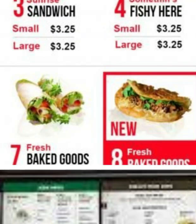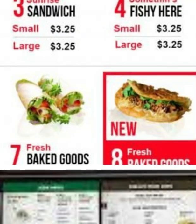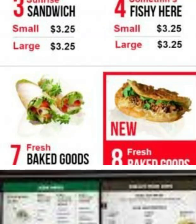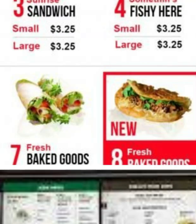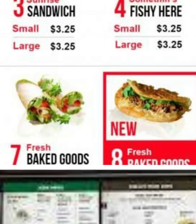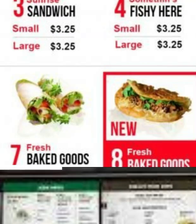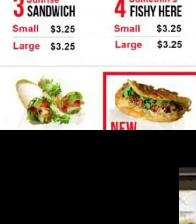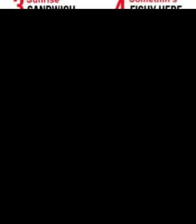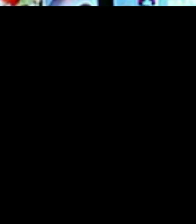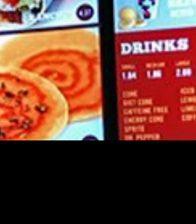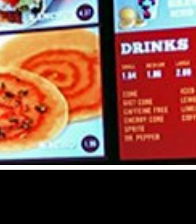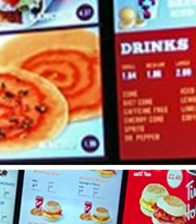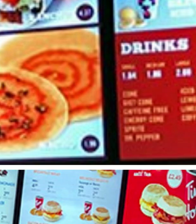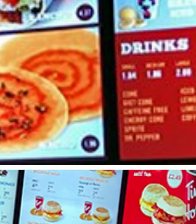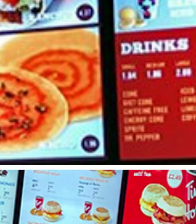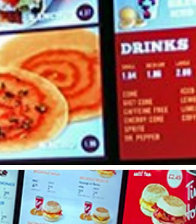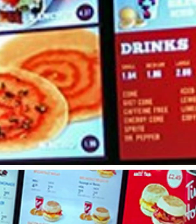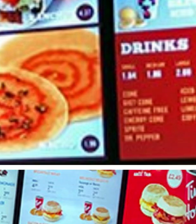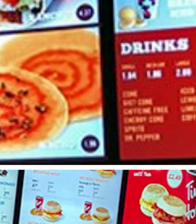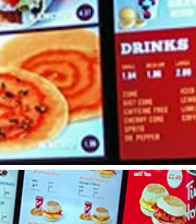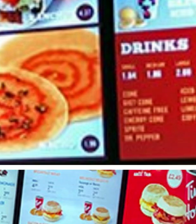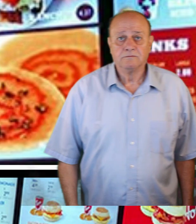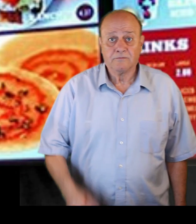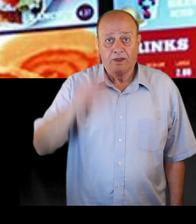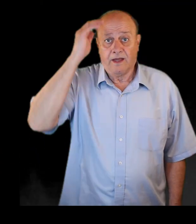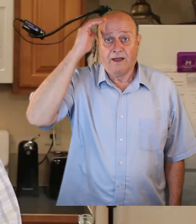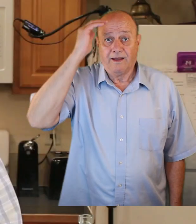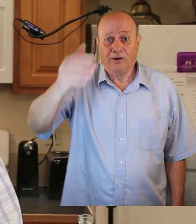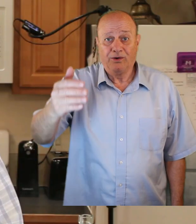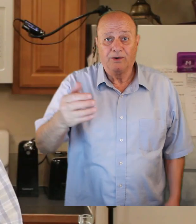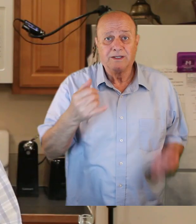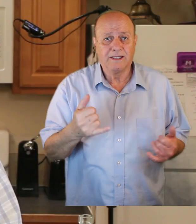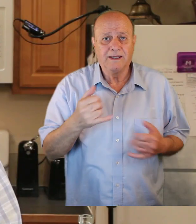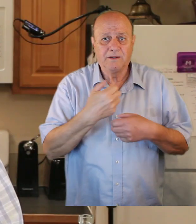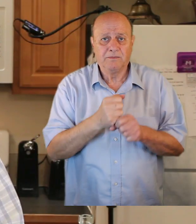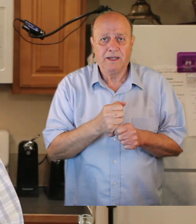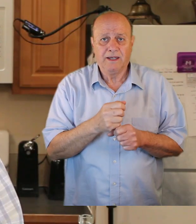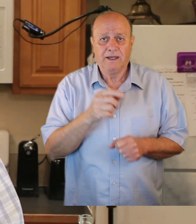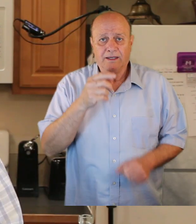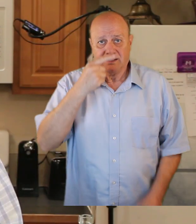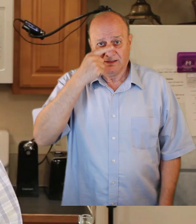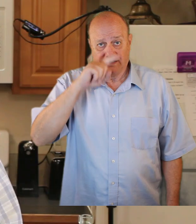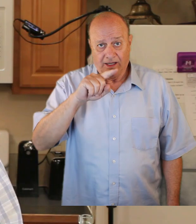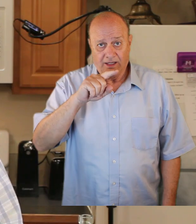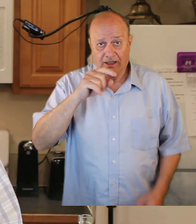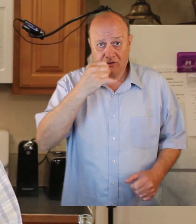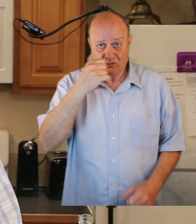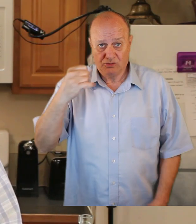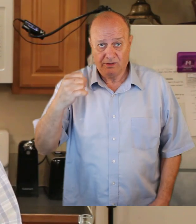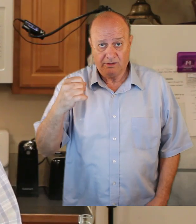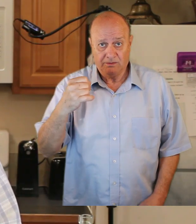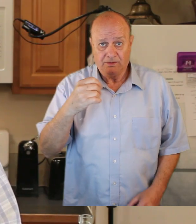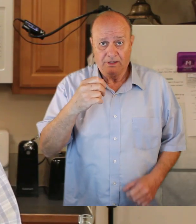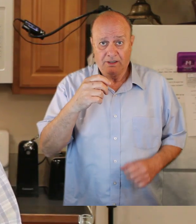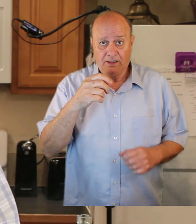literally. Make this Thai shrimp meal for the price of 3 cheeseburgers. Hello, and today we'll be making a Thai shrimp,